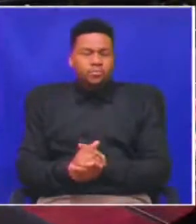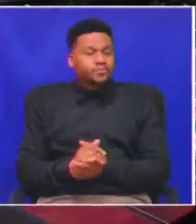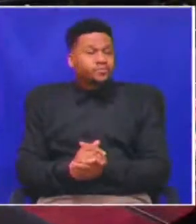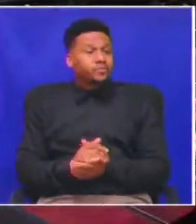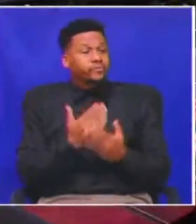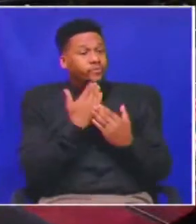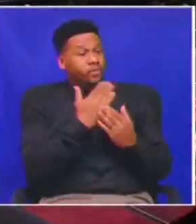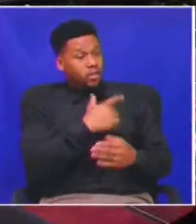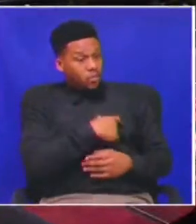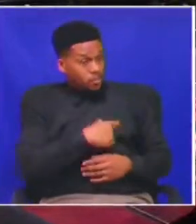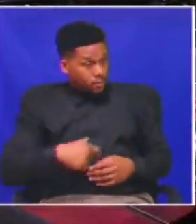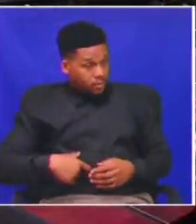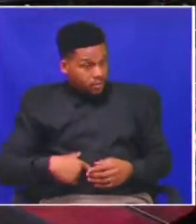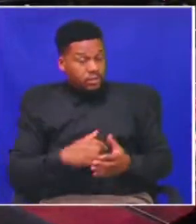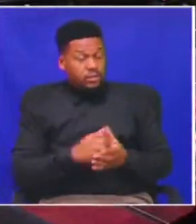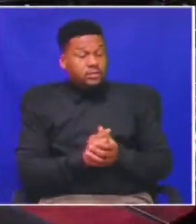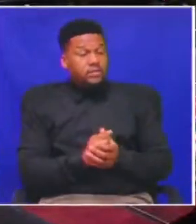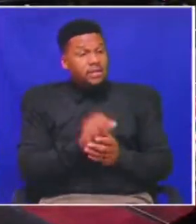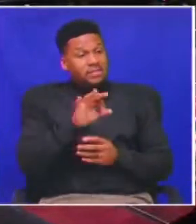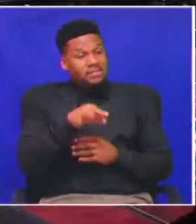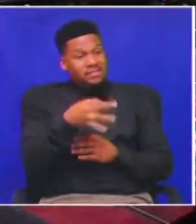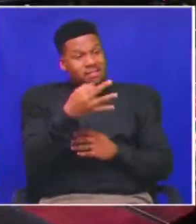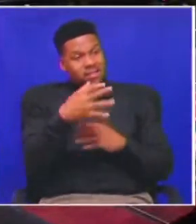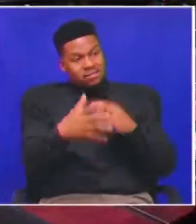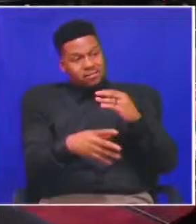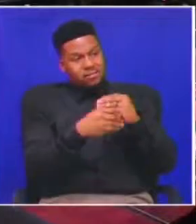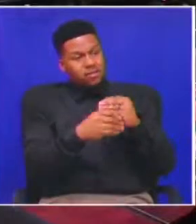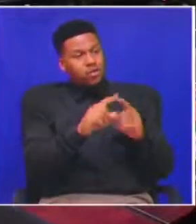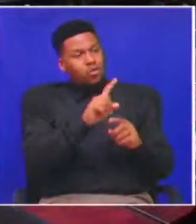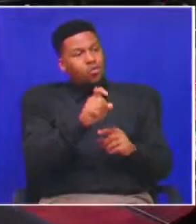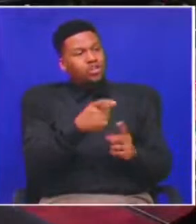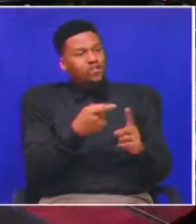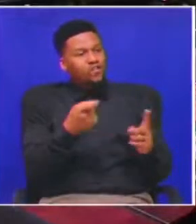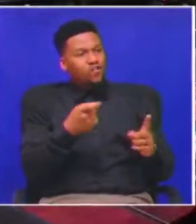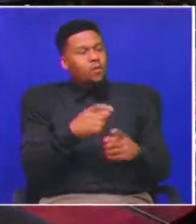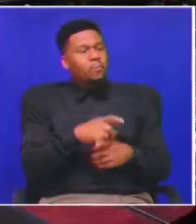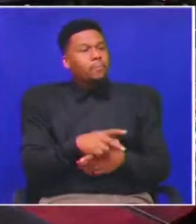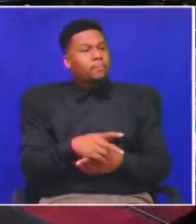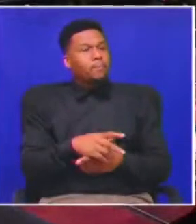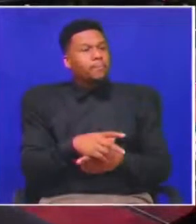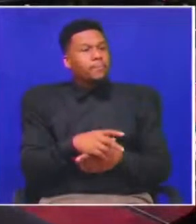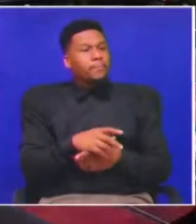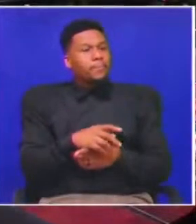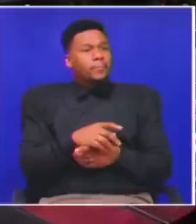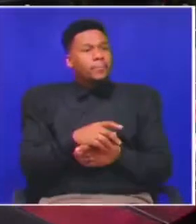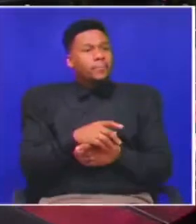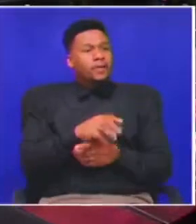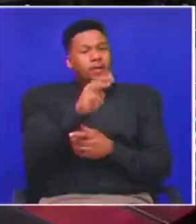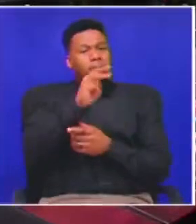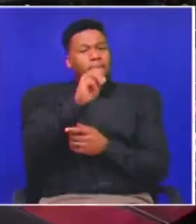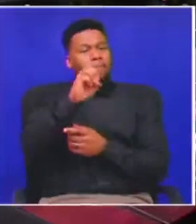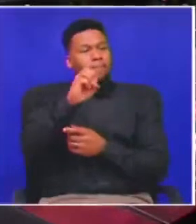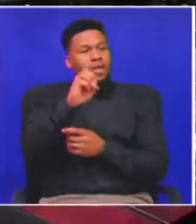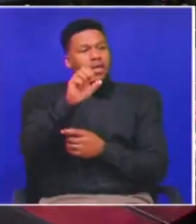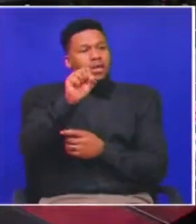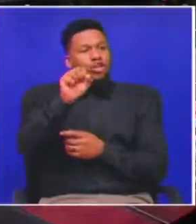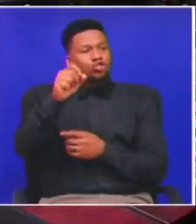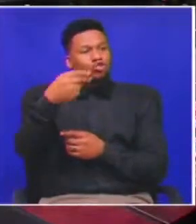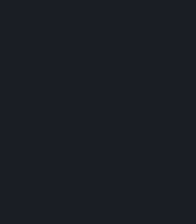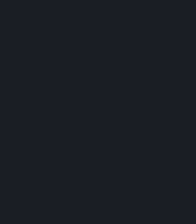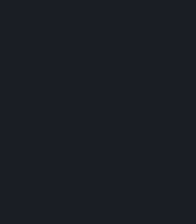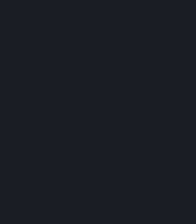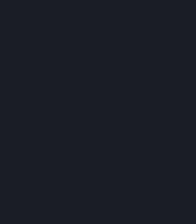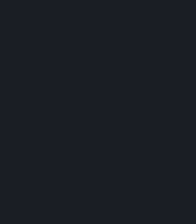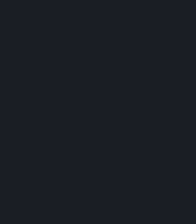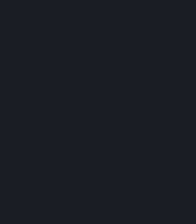third supplementary will be from Honorable Reverend K.R.J. Mishra.